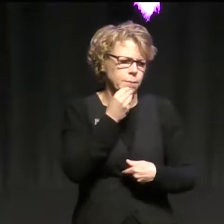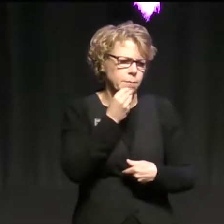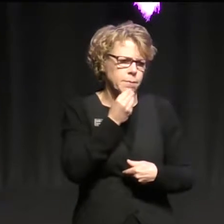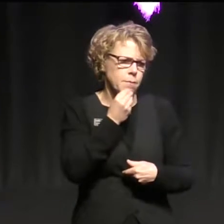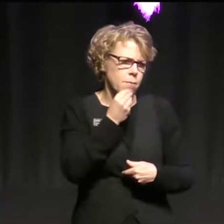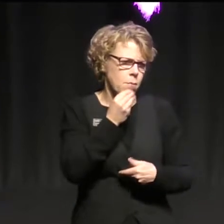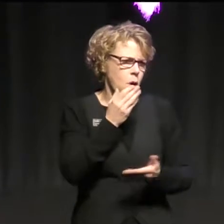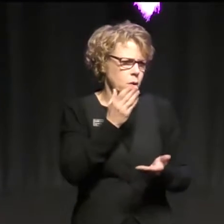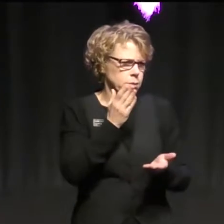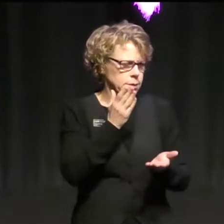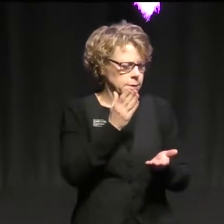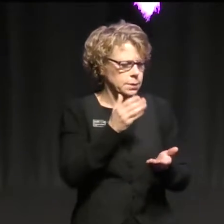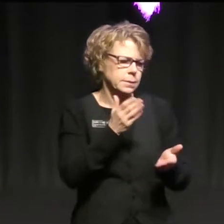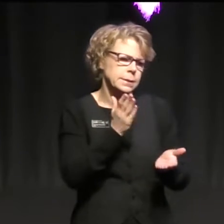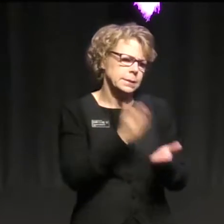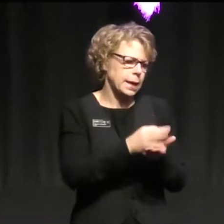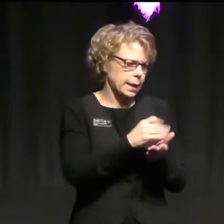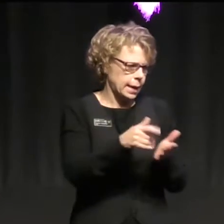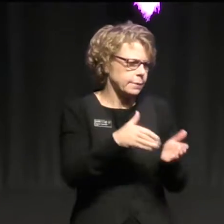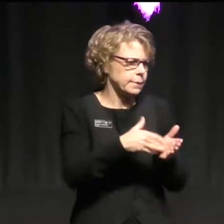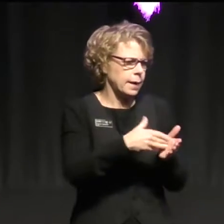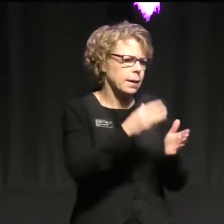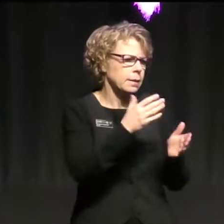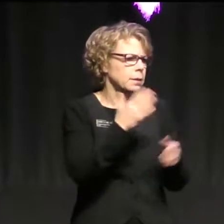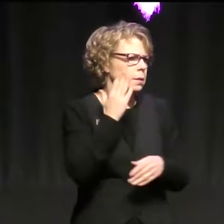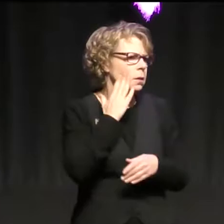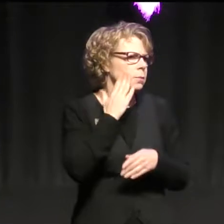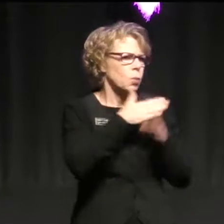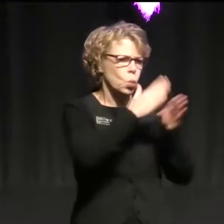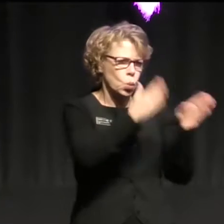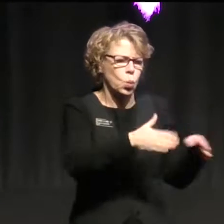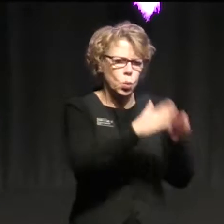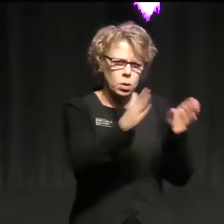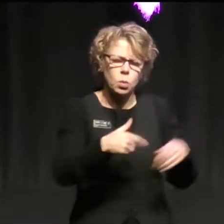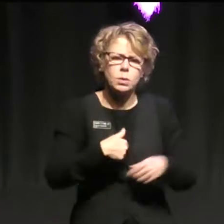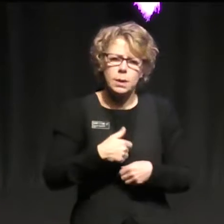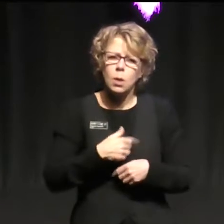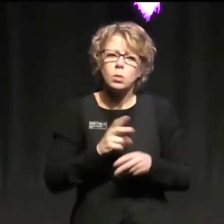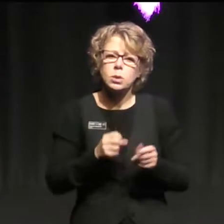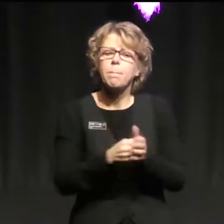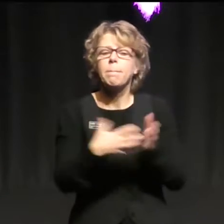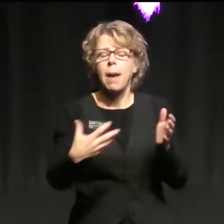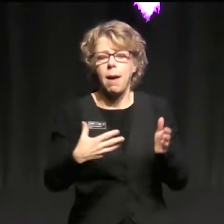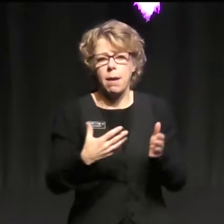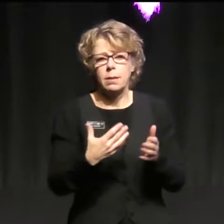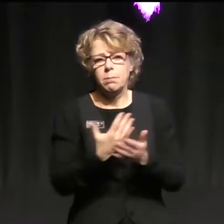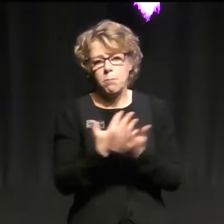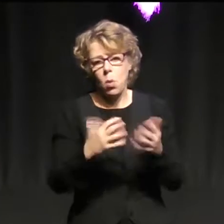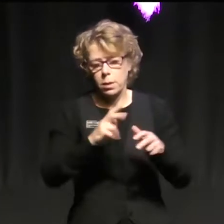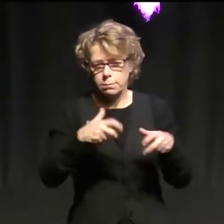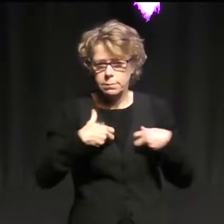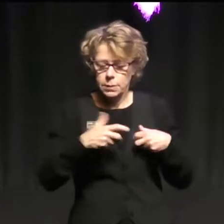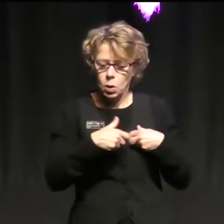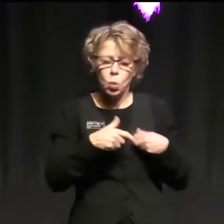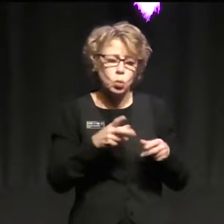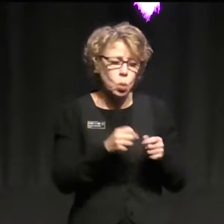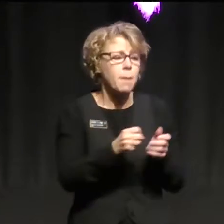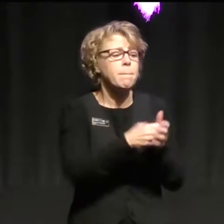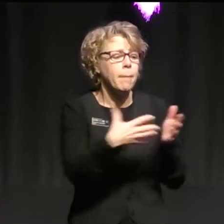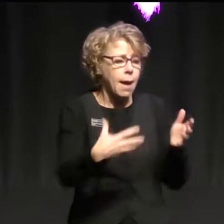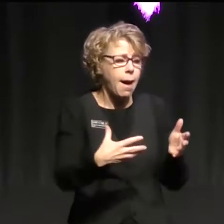the households, and it in the process generates a lot of employment opportunities, and it strengthens